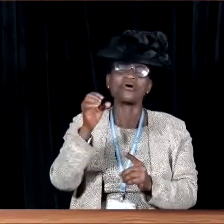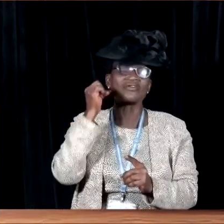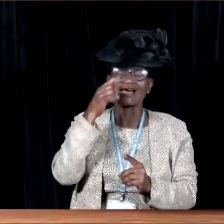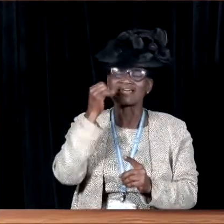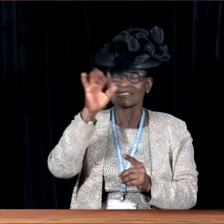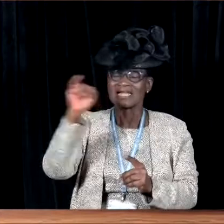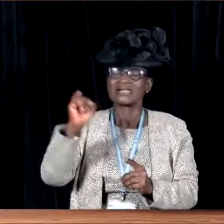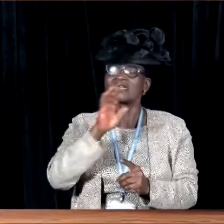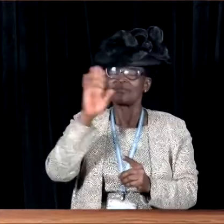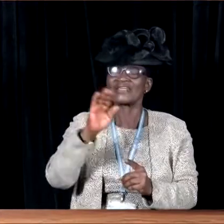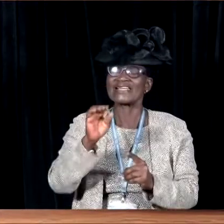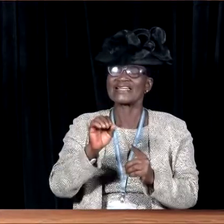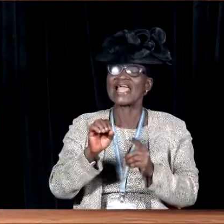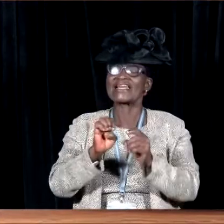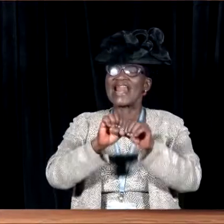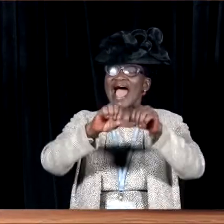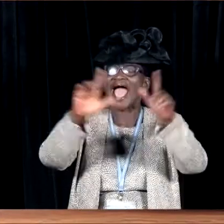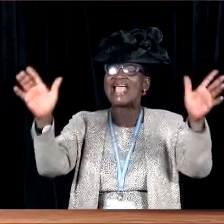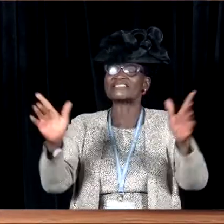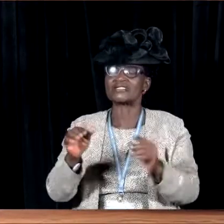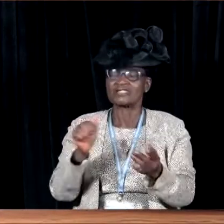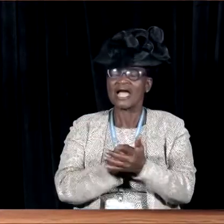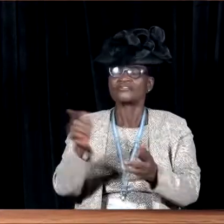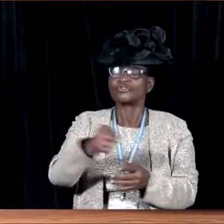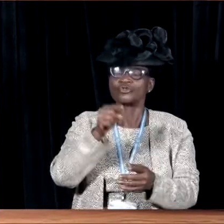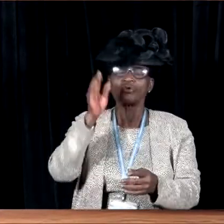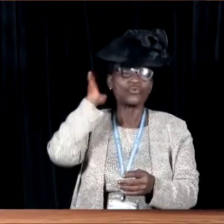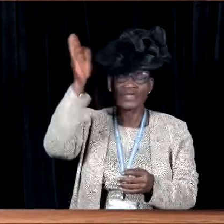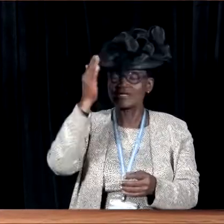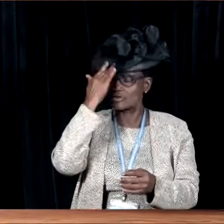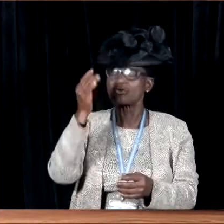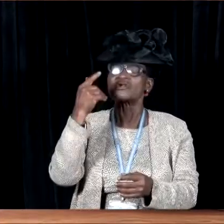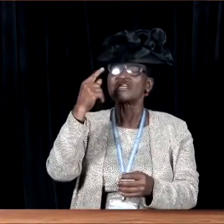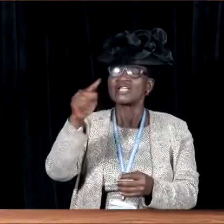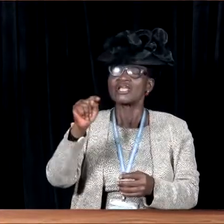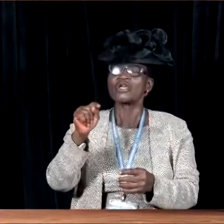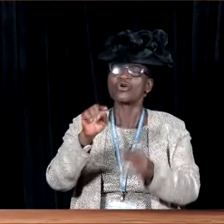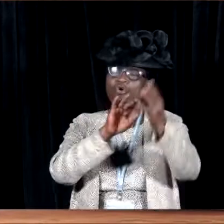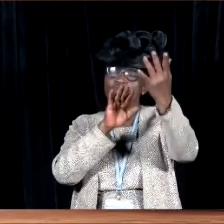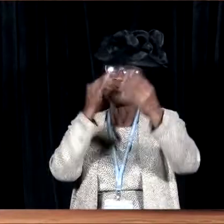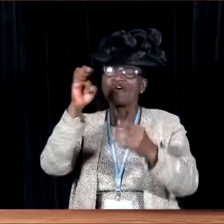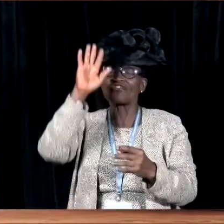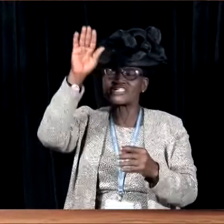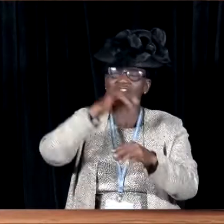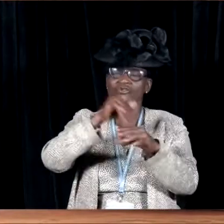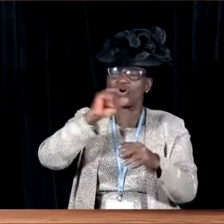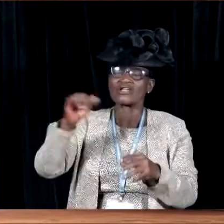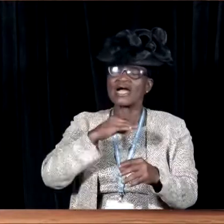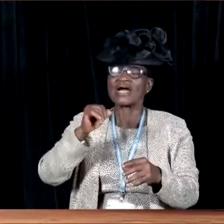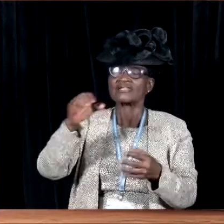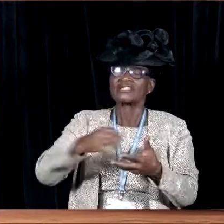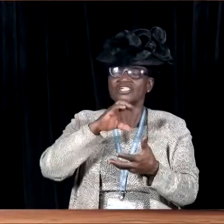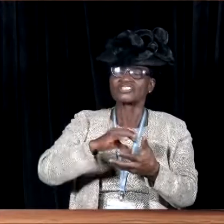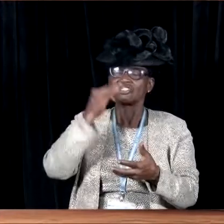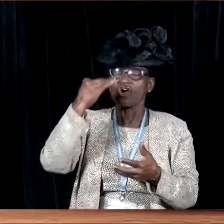being enlightened, that ye may know what is the hope of his calling, and what the riches of the